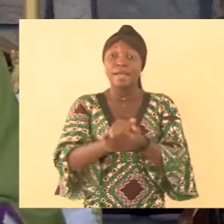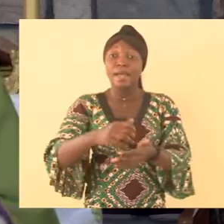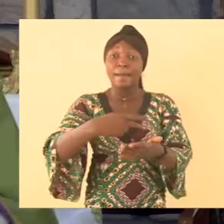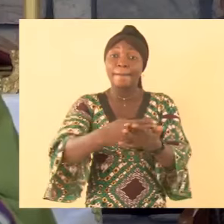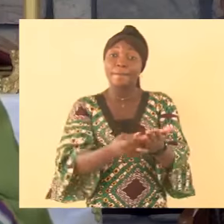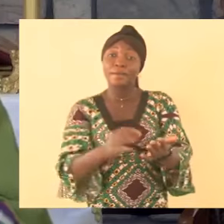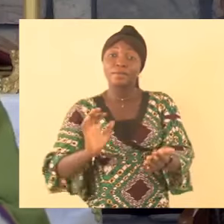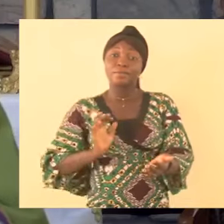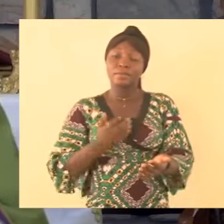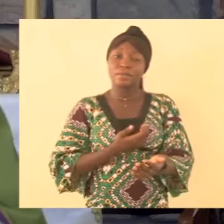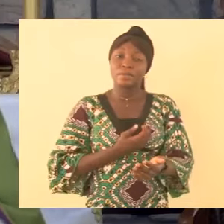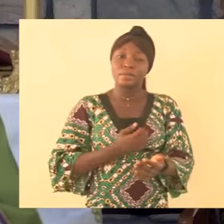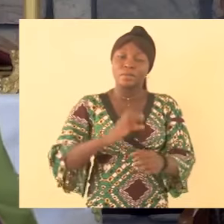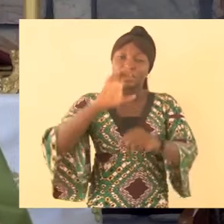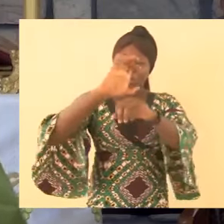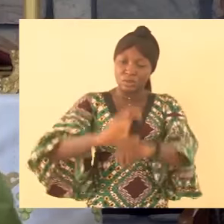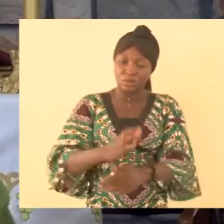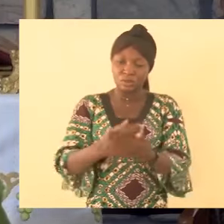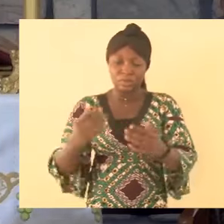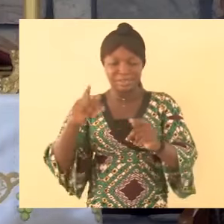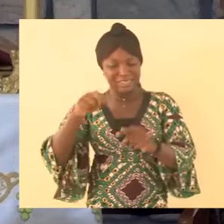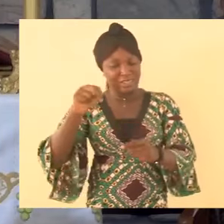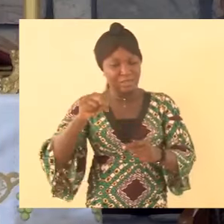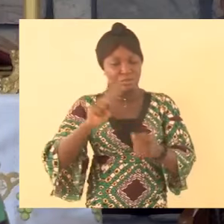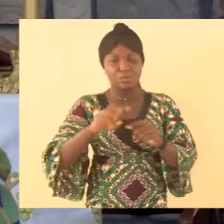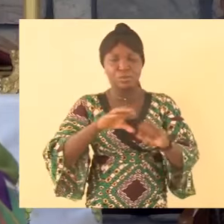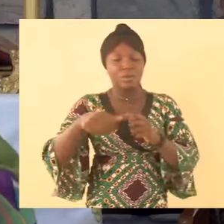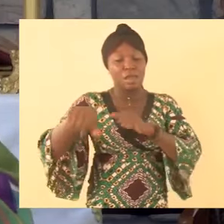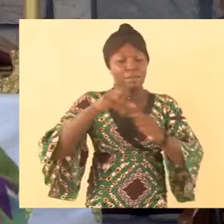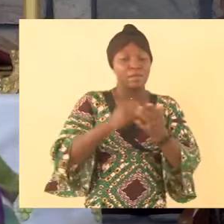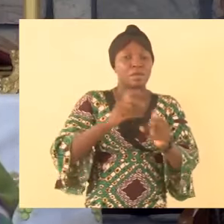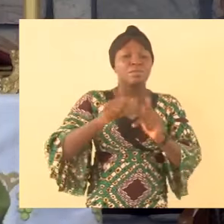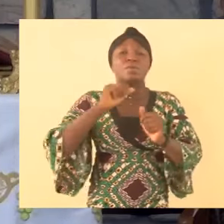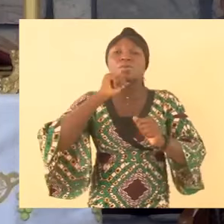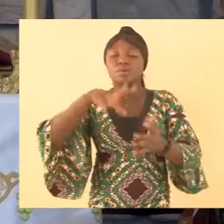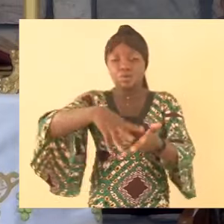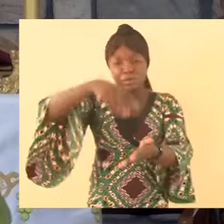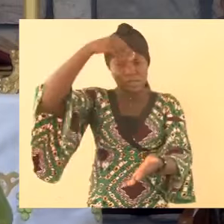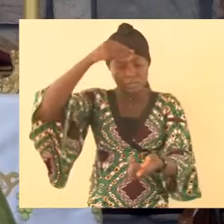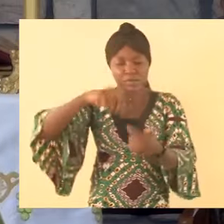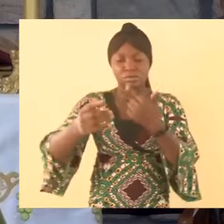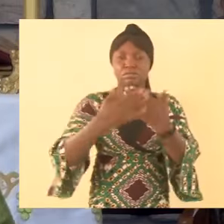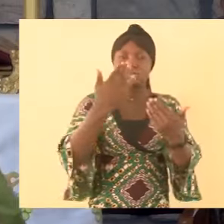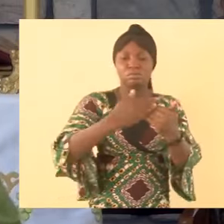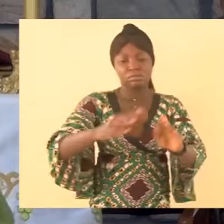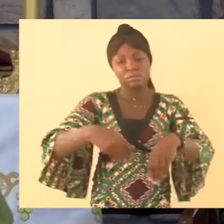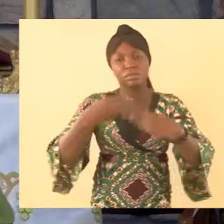That part of our culture, something needs to be done about it. Because you see, people are not learning to simply